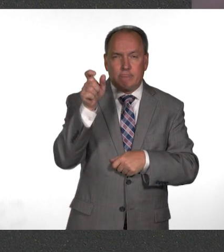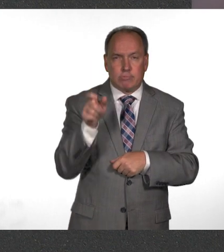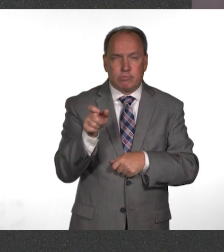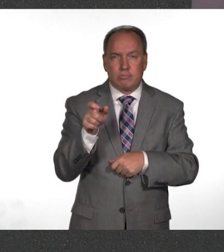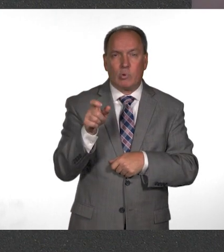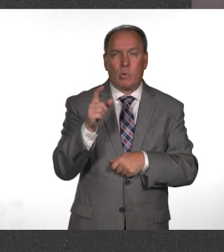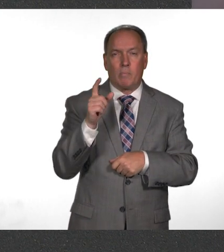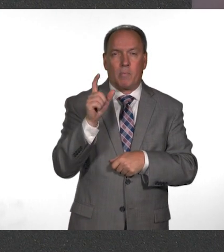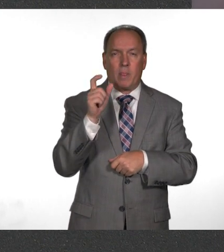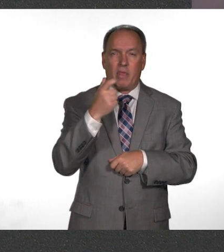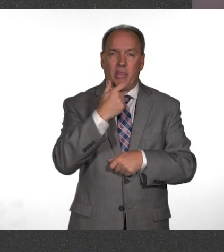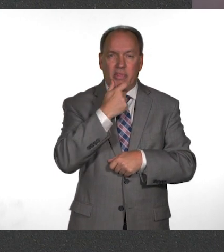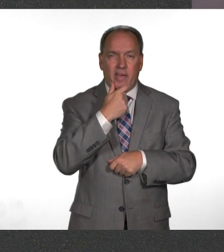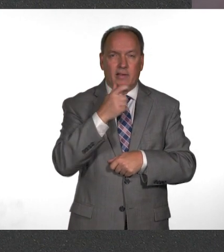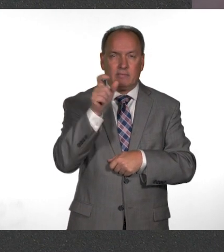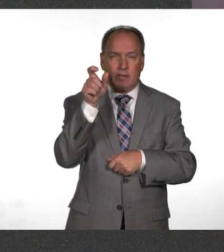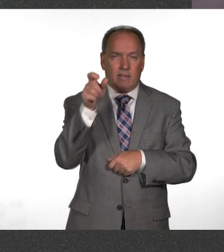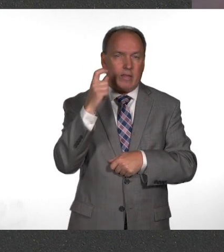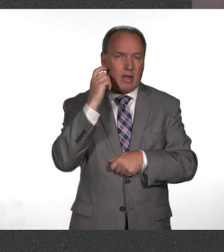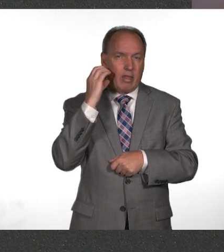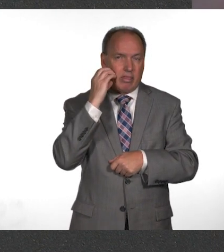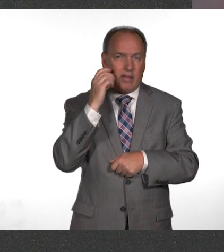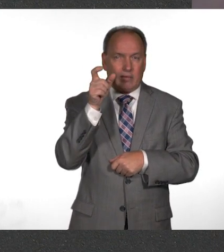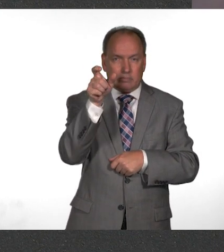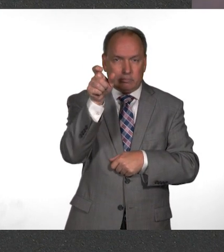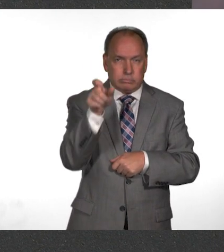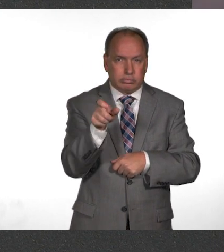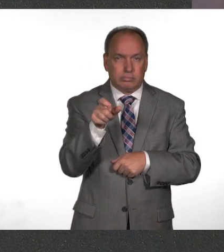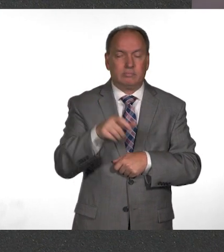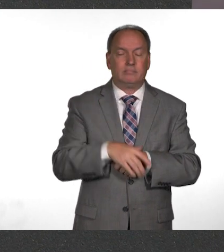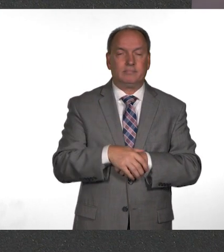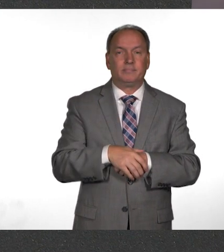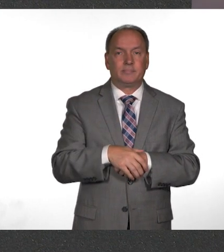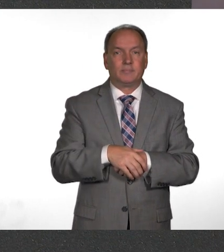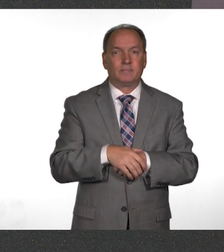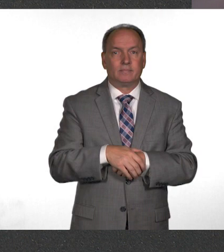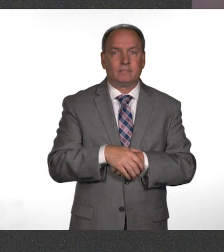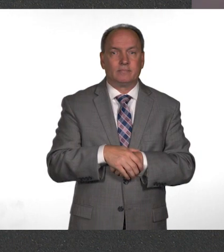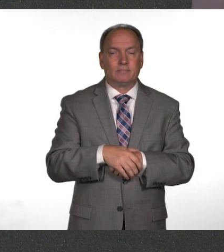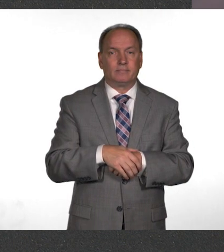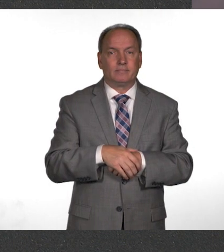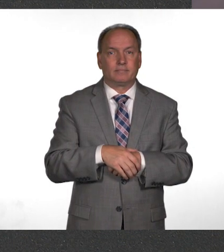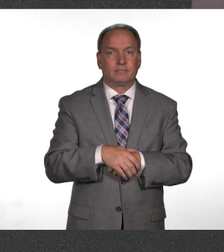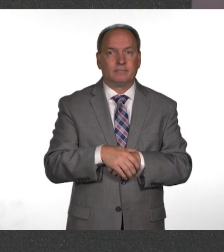thick. So I just kind of made them a little thicker